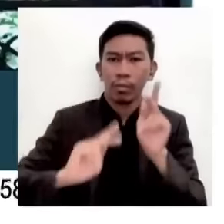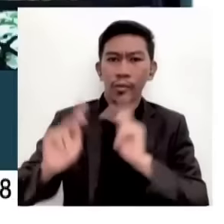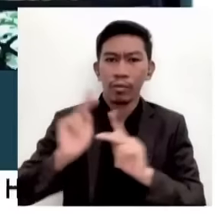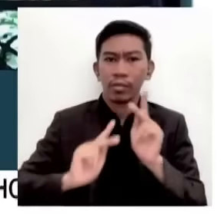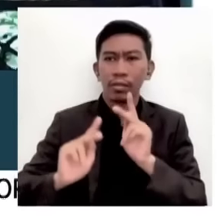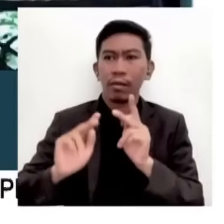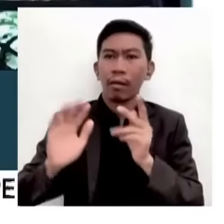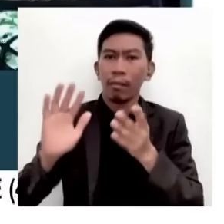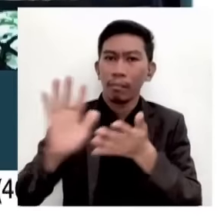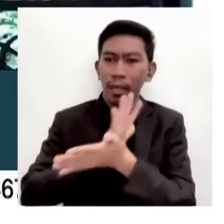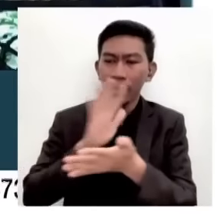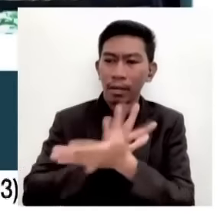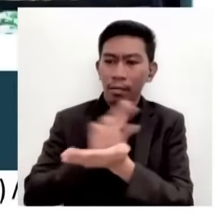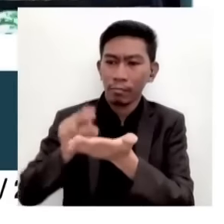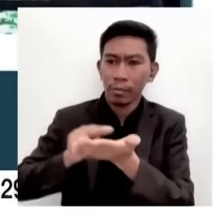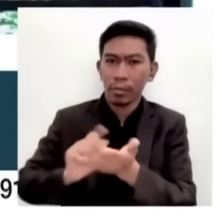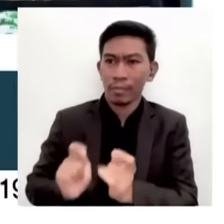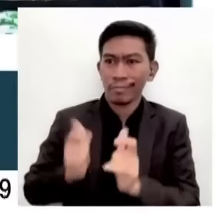Talagang